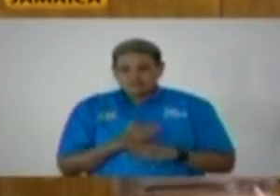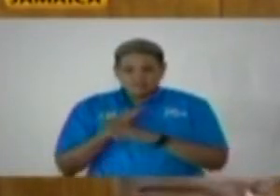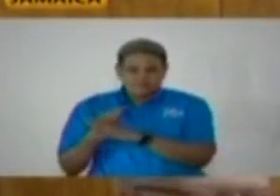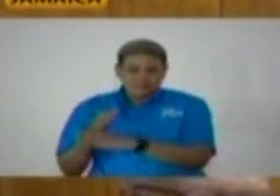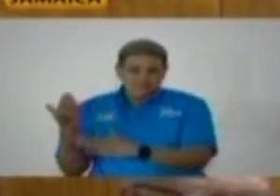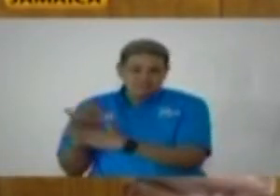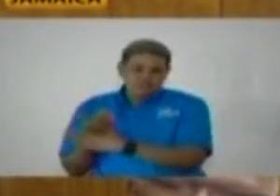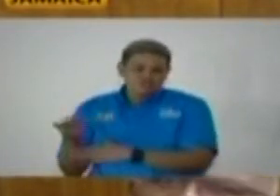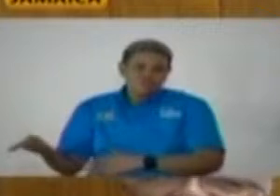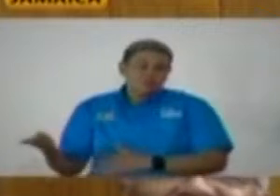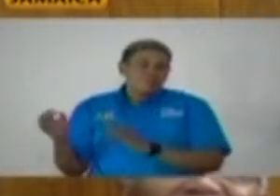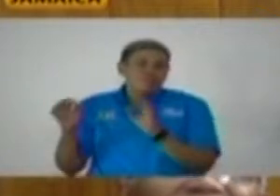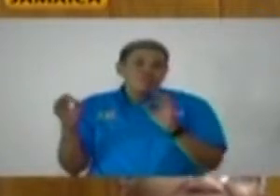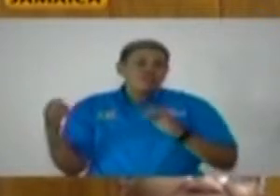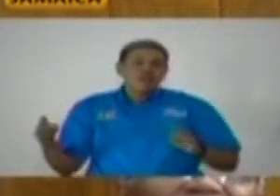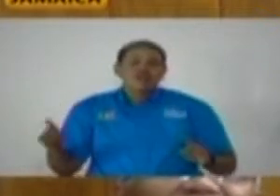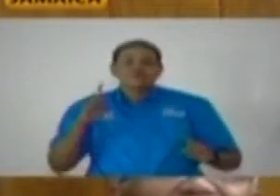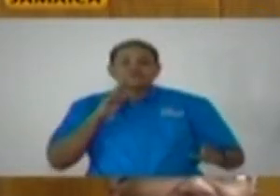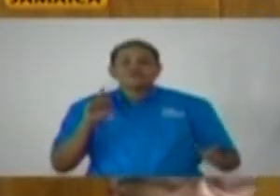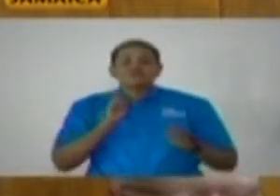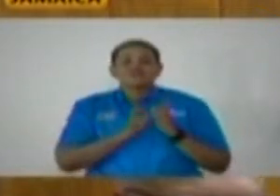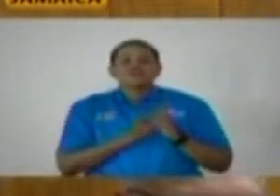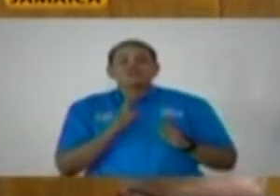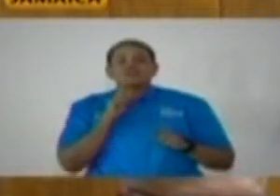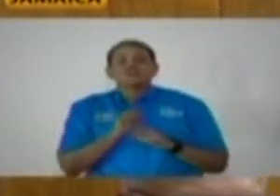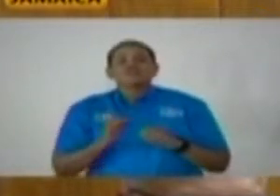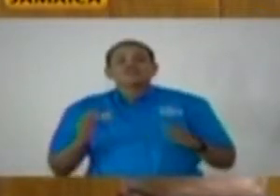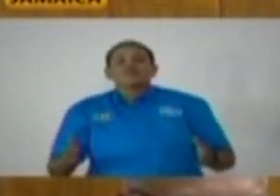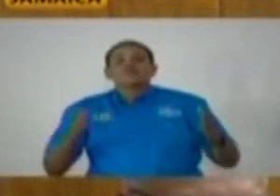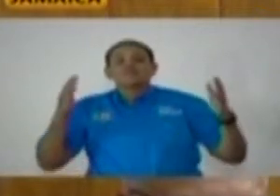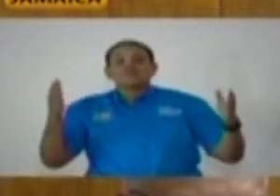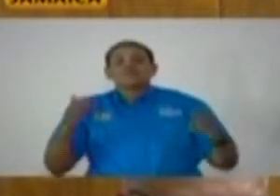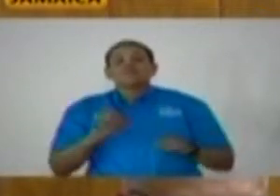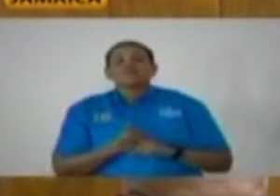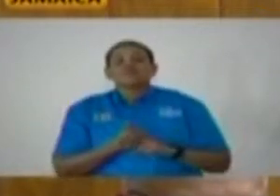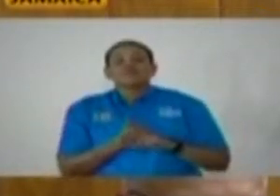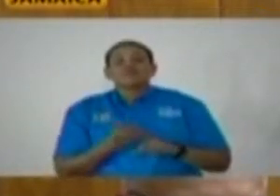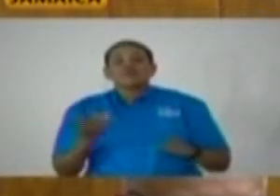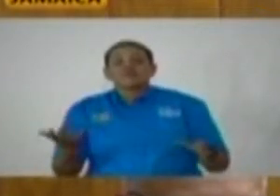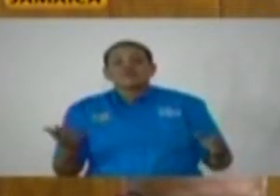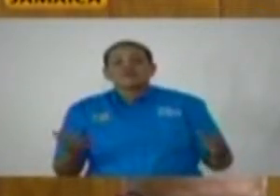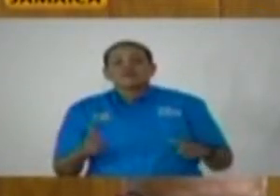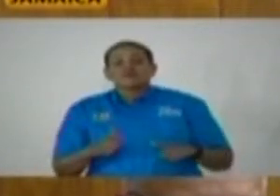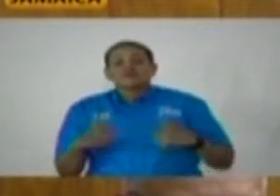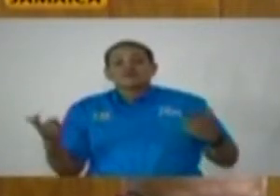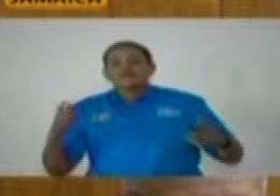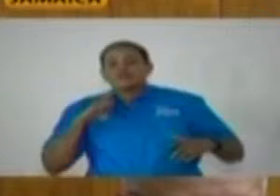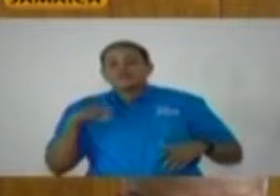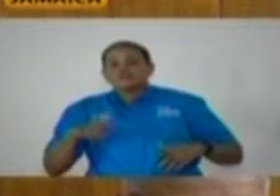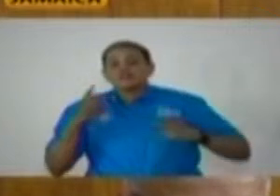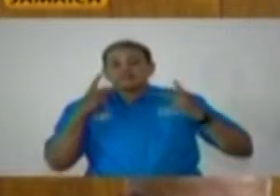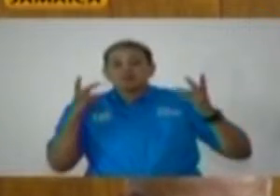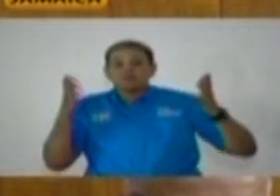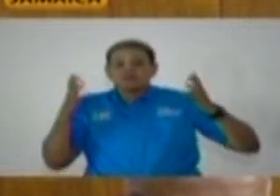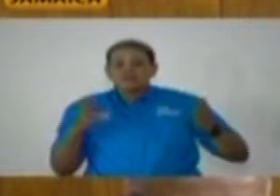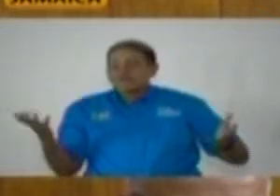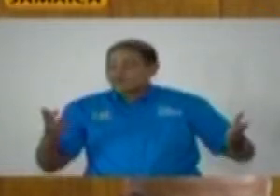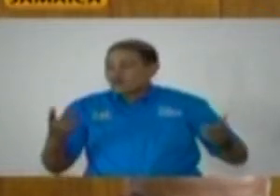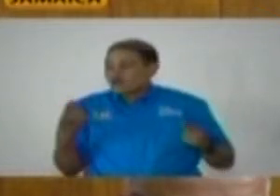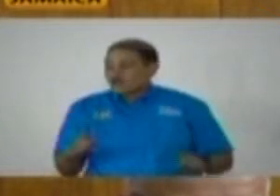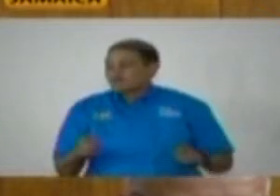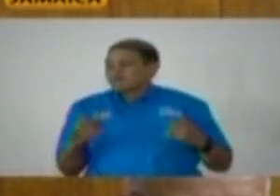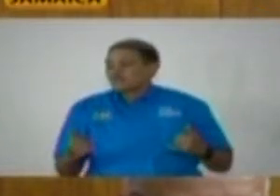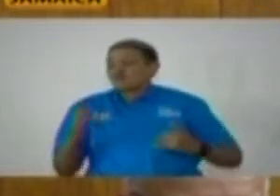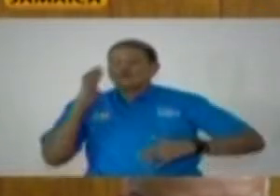Madam Speaker, the changes that are being proposed are significant. And for these public servants, what happens now